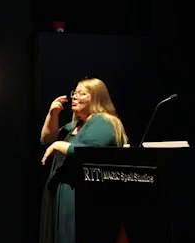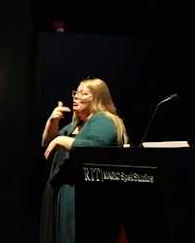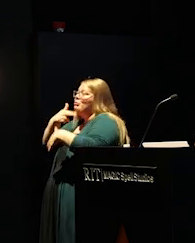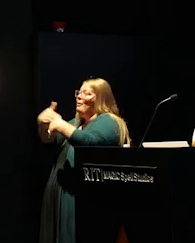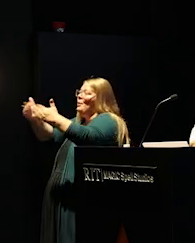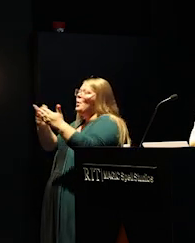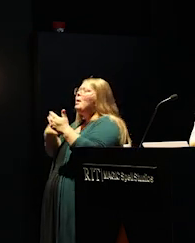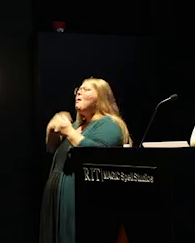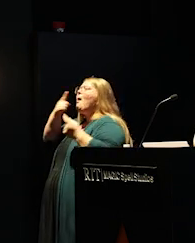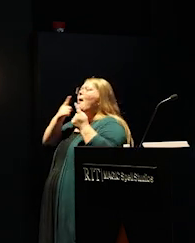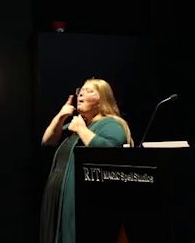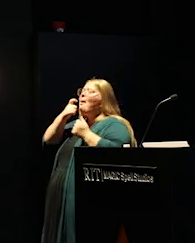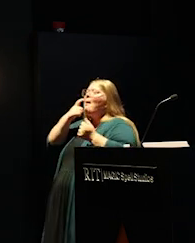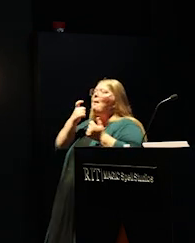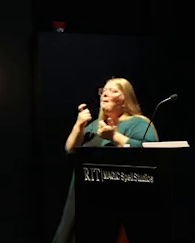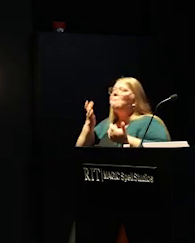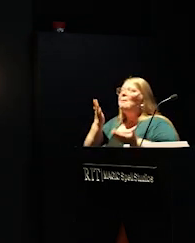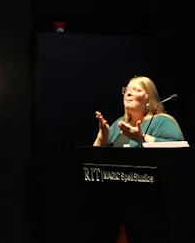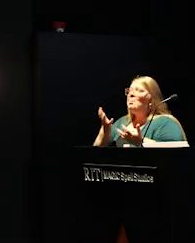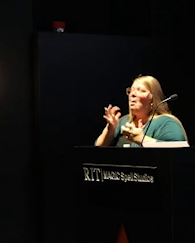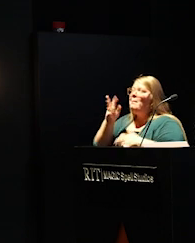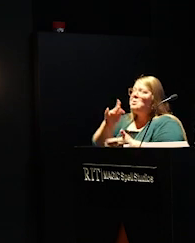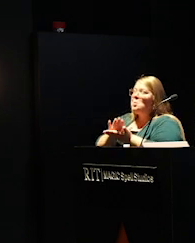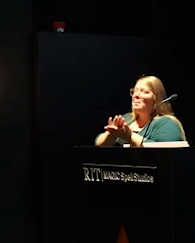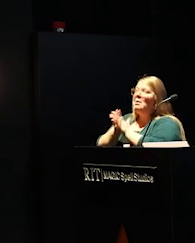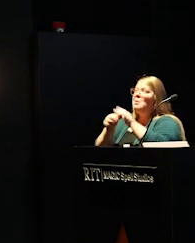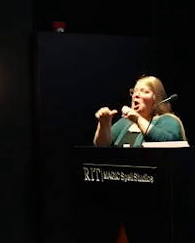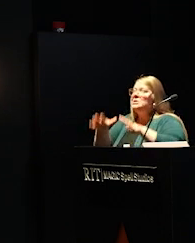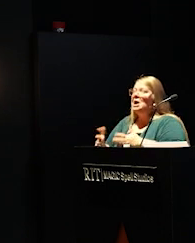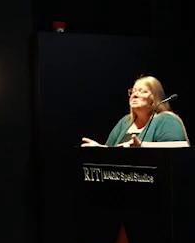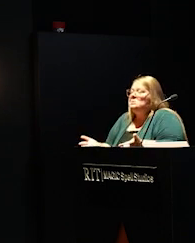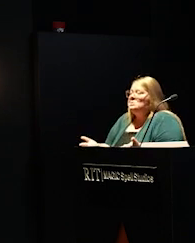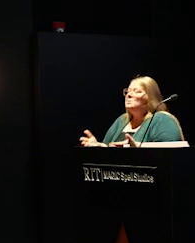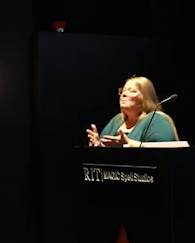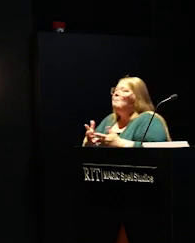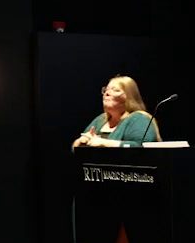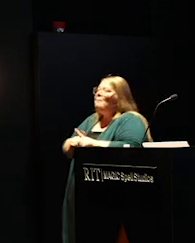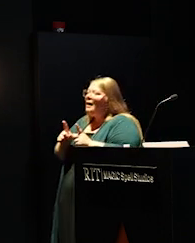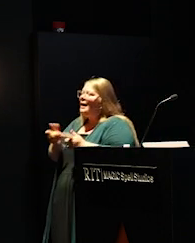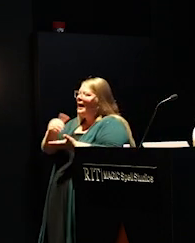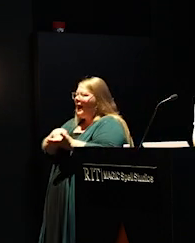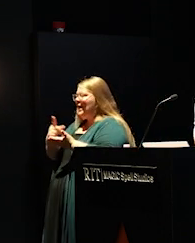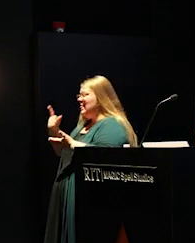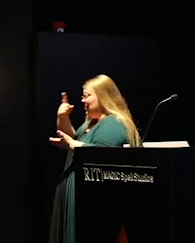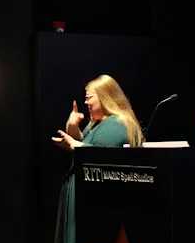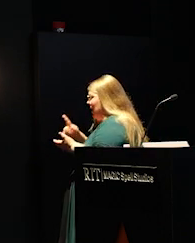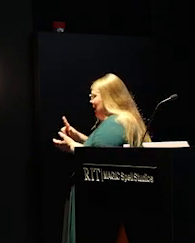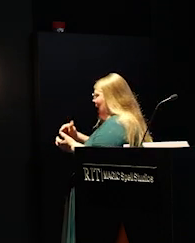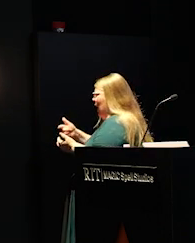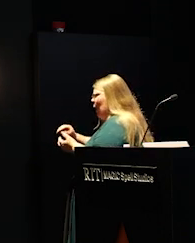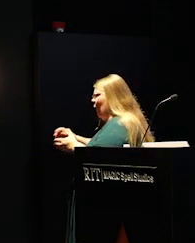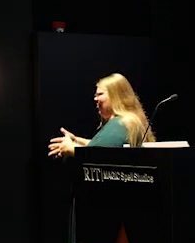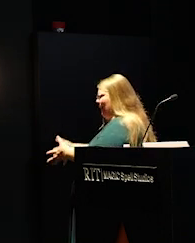and being an architect. But I do know that like it has worked for me. That starting with that bin of Legos, that bin of parts, embracing